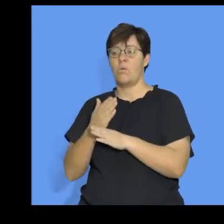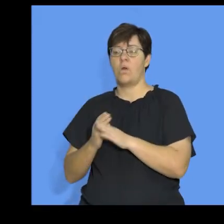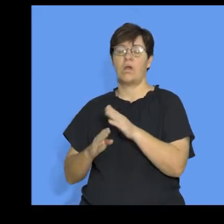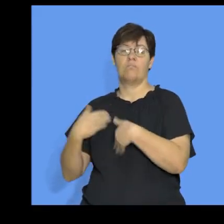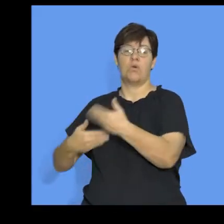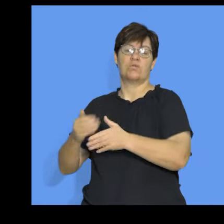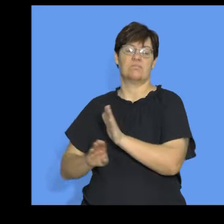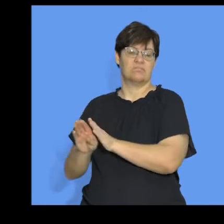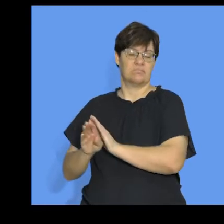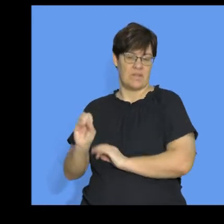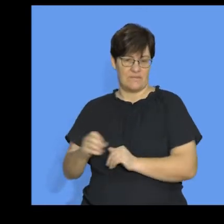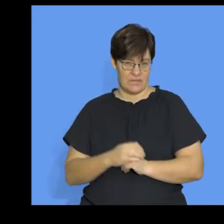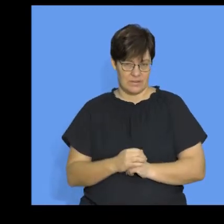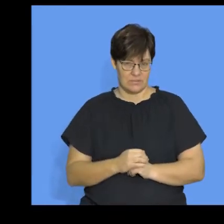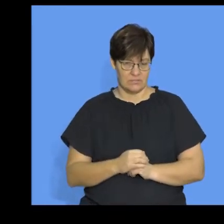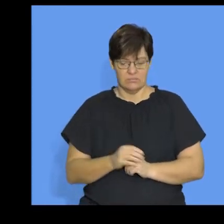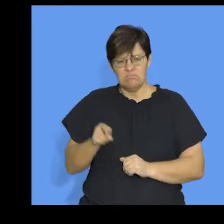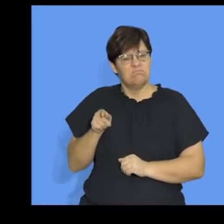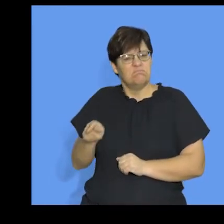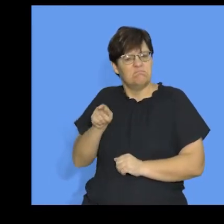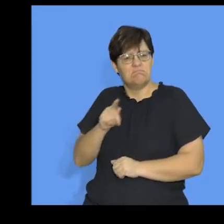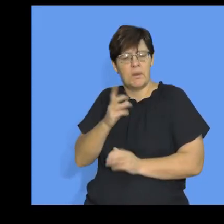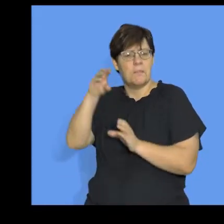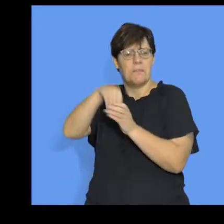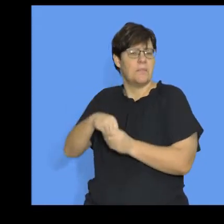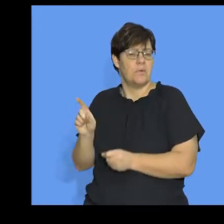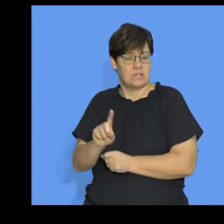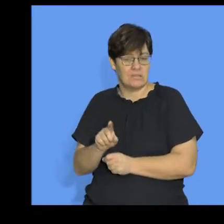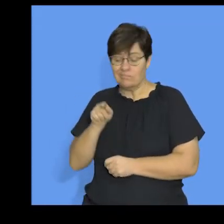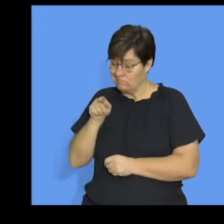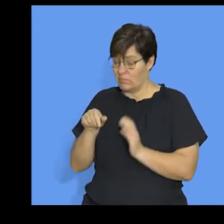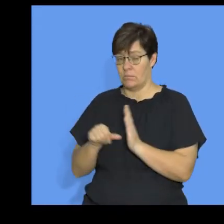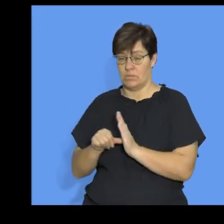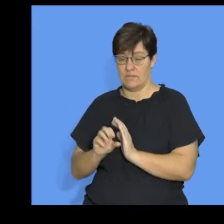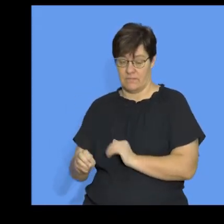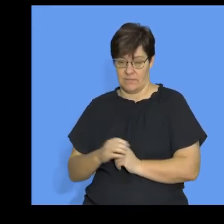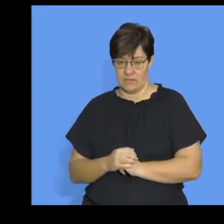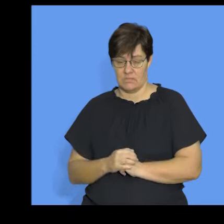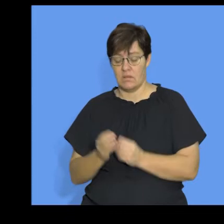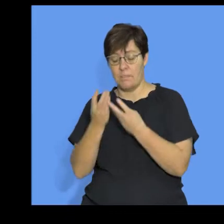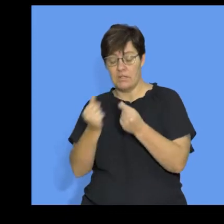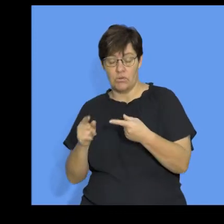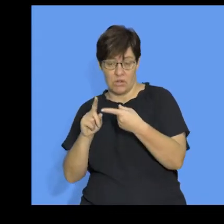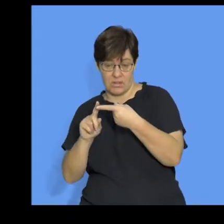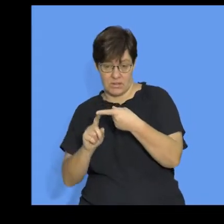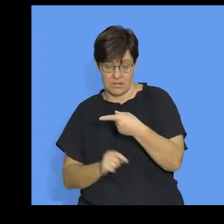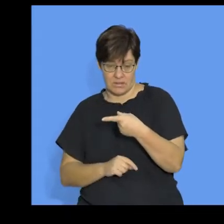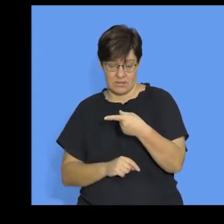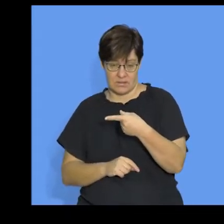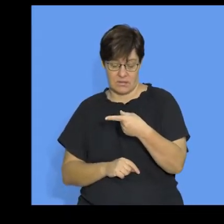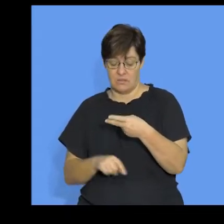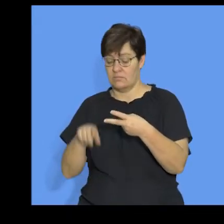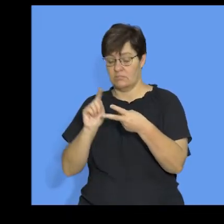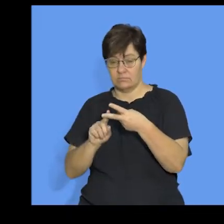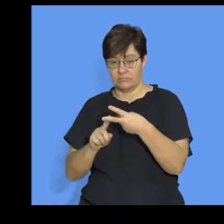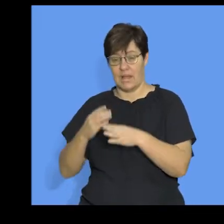Now, what goes into work in process is very important. It's your material, it's